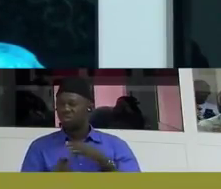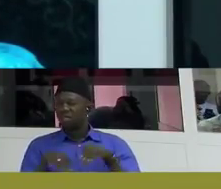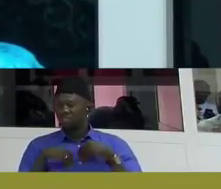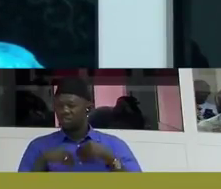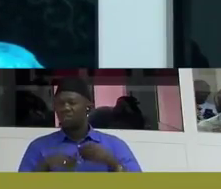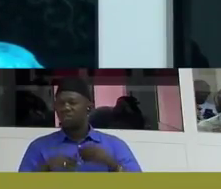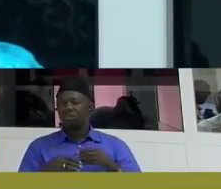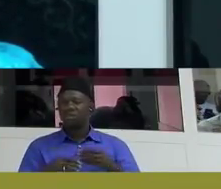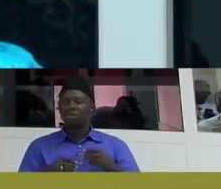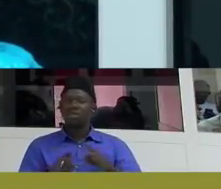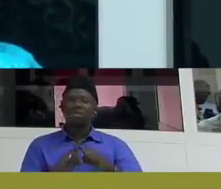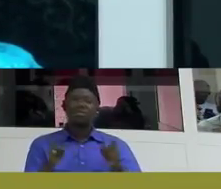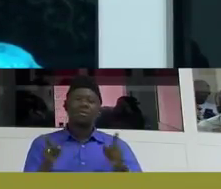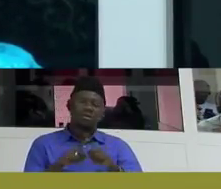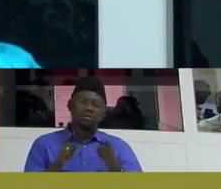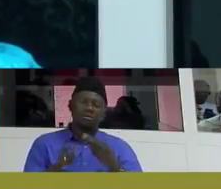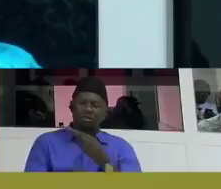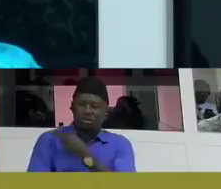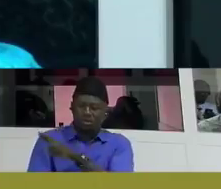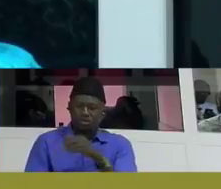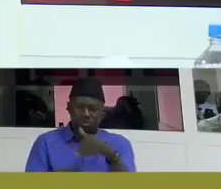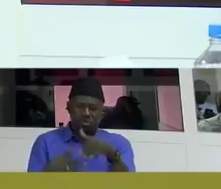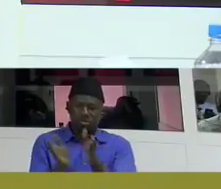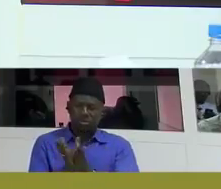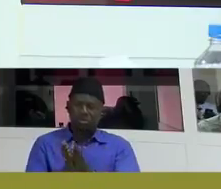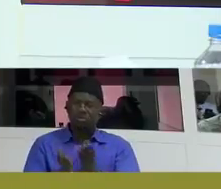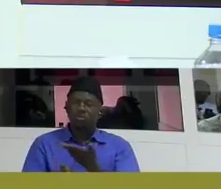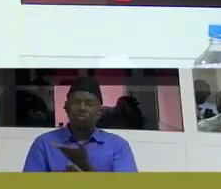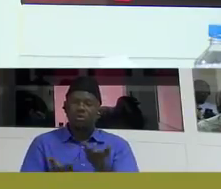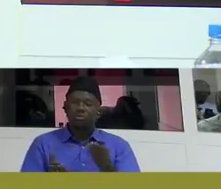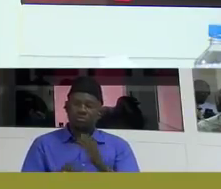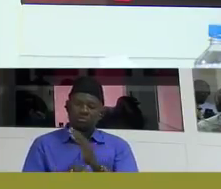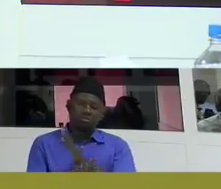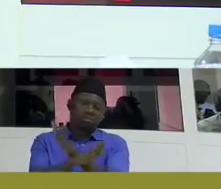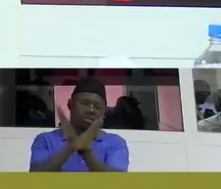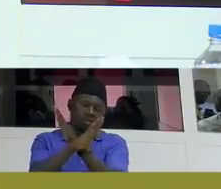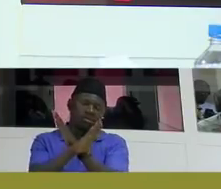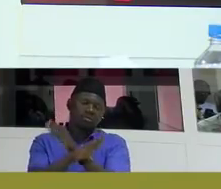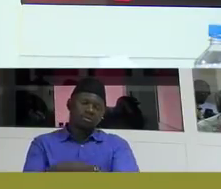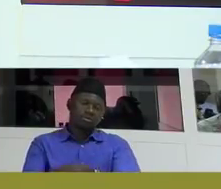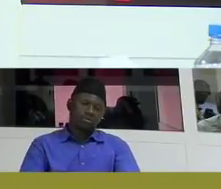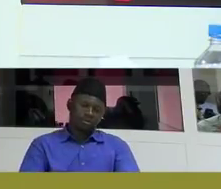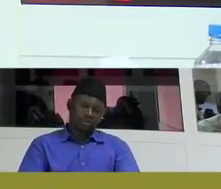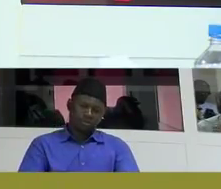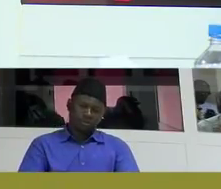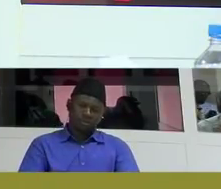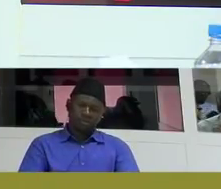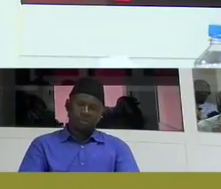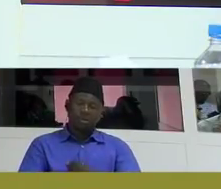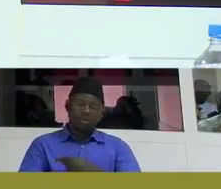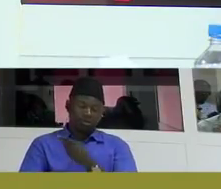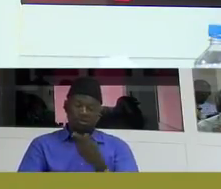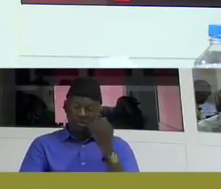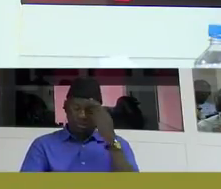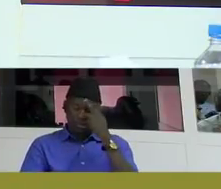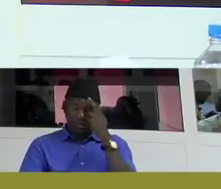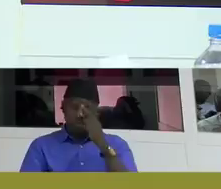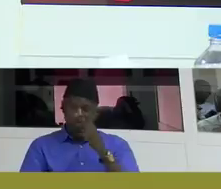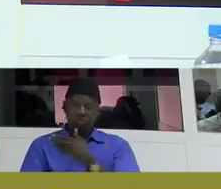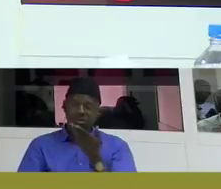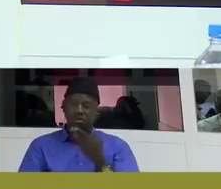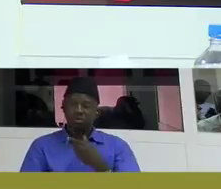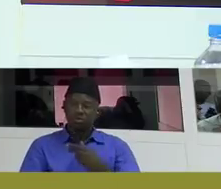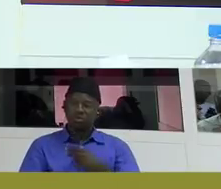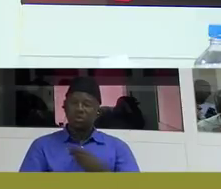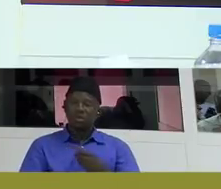among different religious groups. That was why he was banned. And that was one of the reasons why he was even asked out of